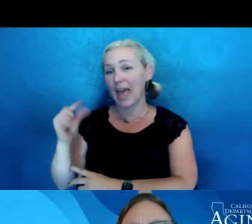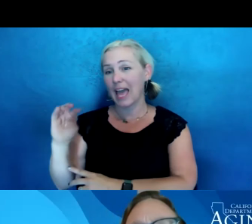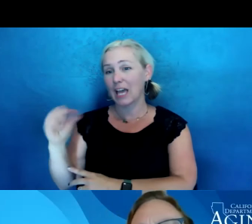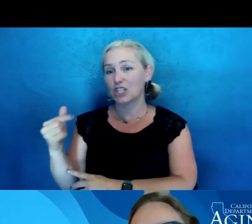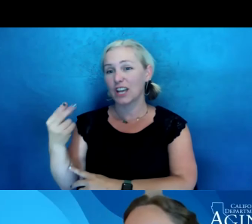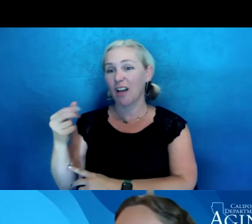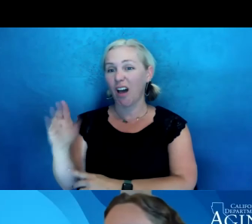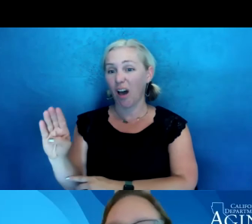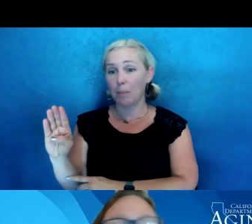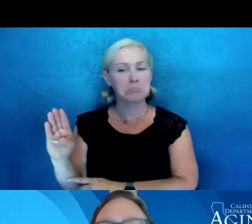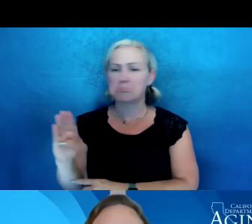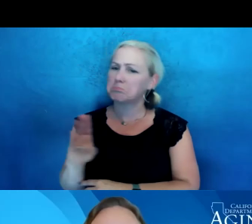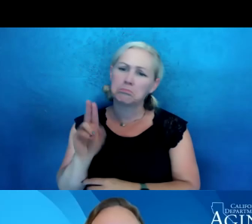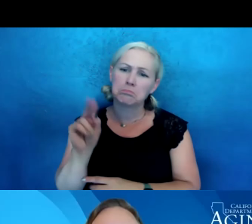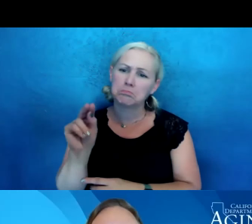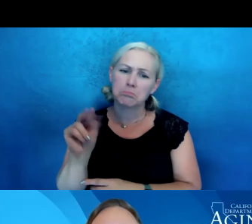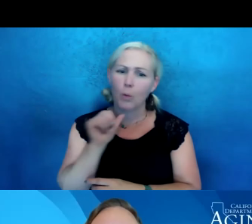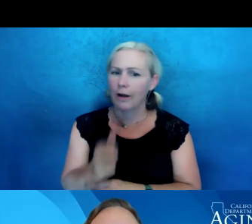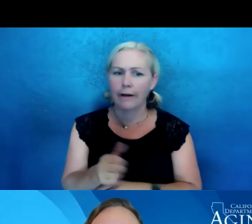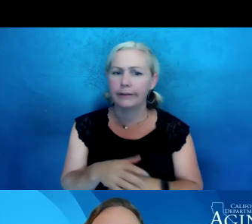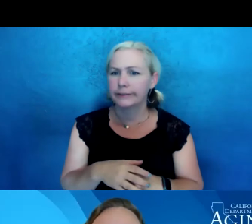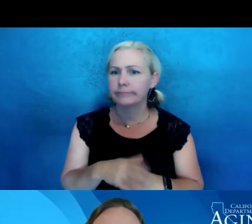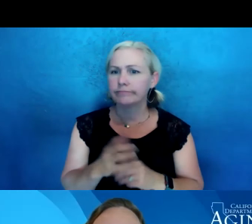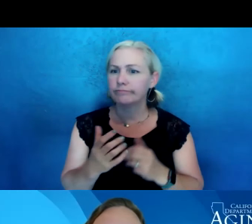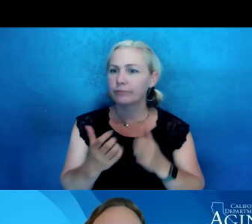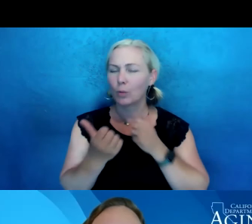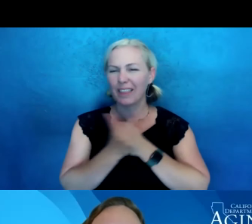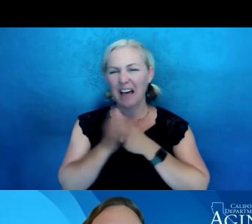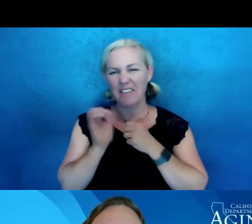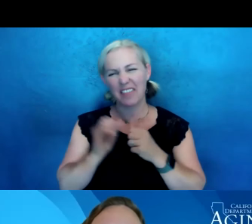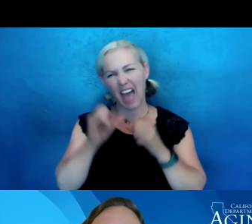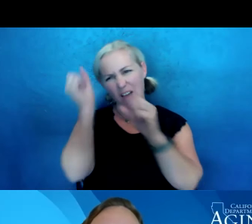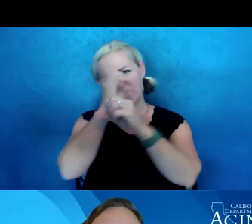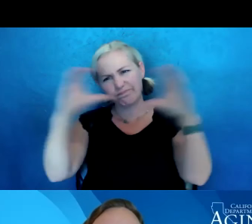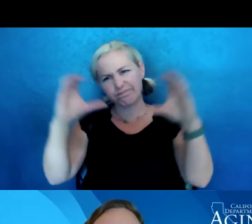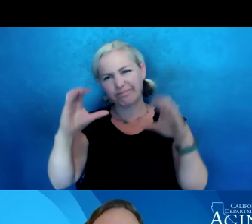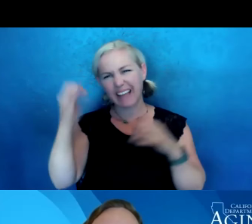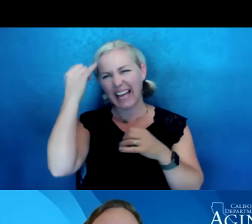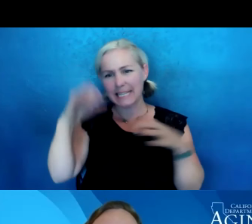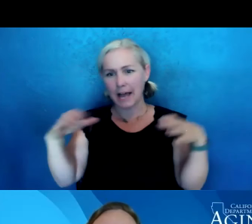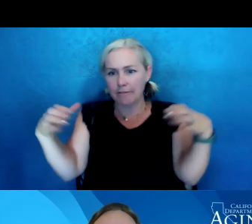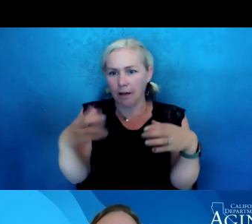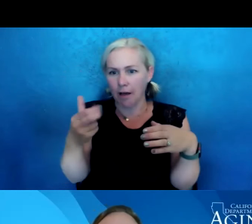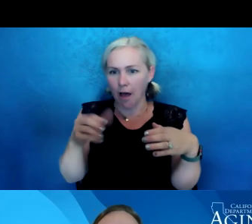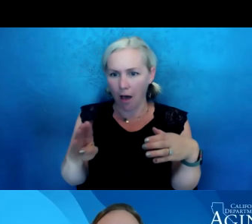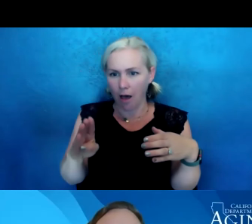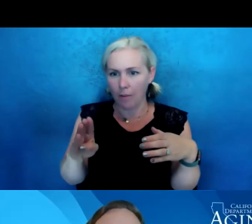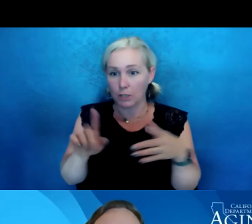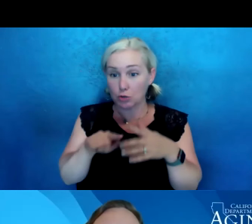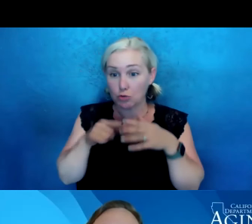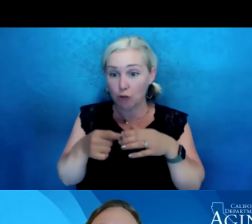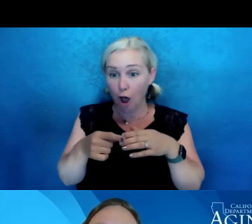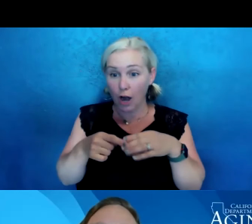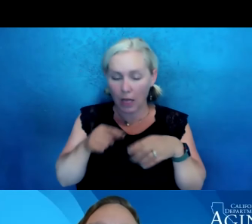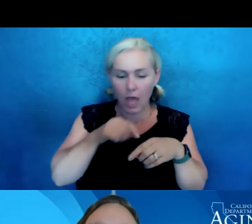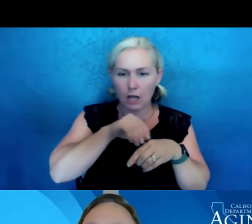sounds, we're not. We love the metaphor of the hub as the place to start and then the many branches